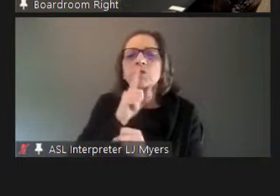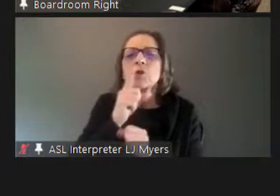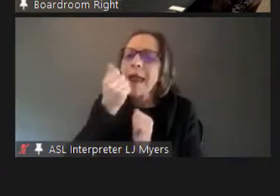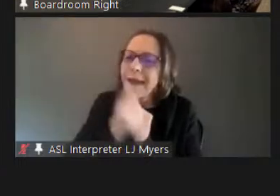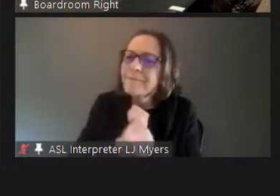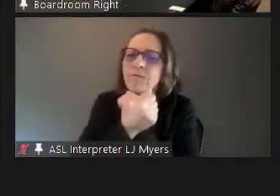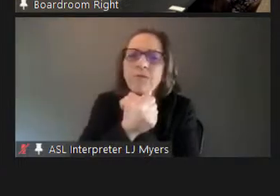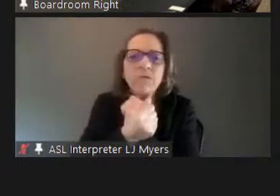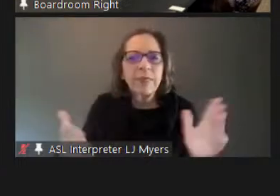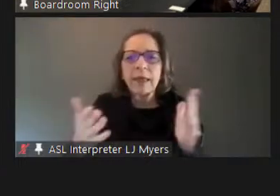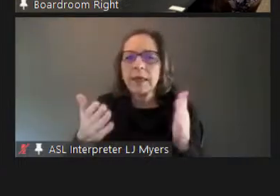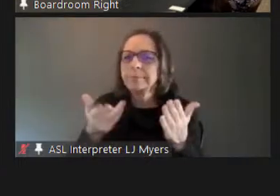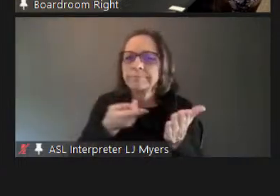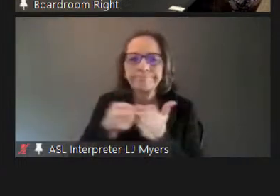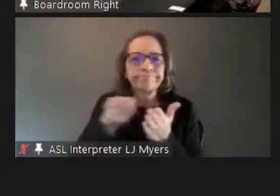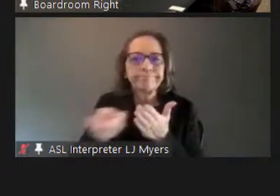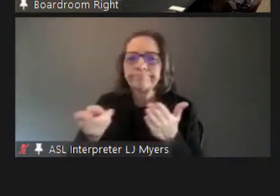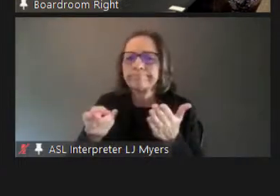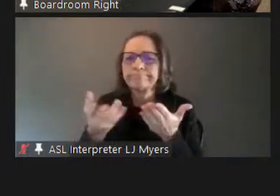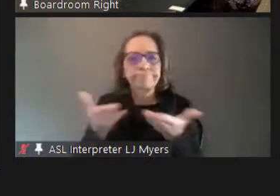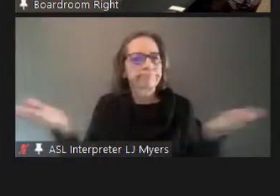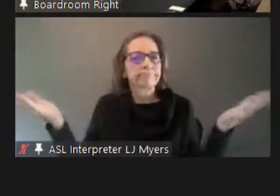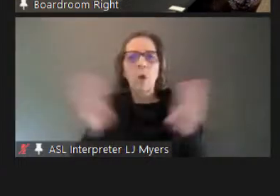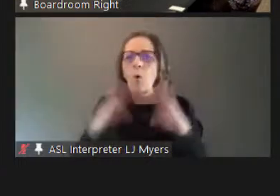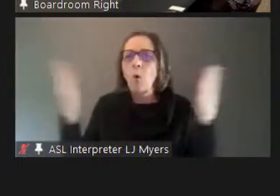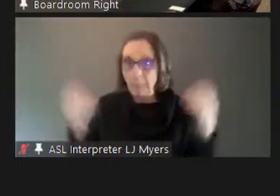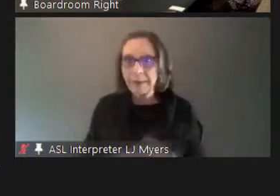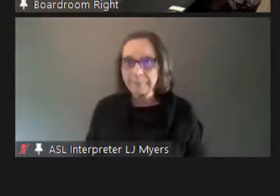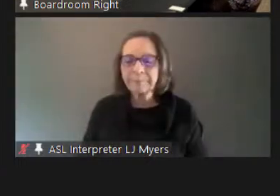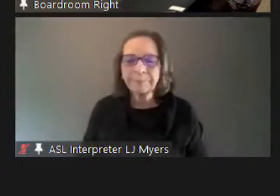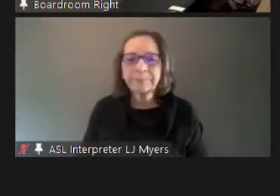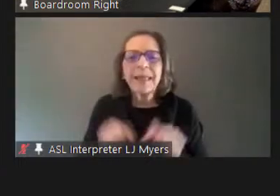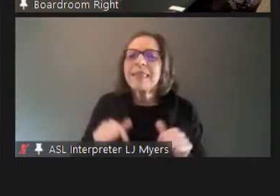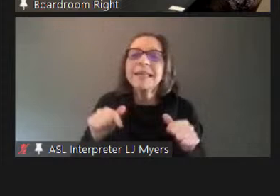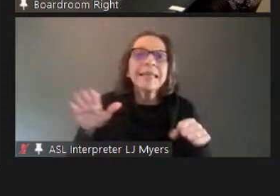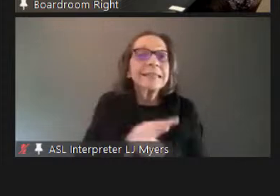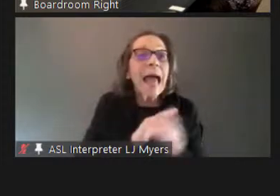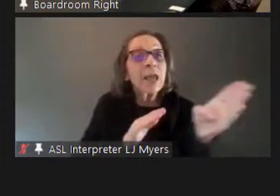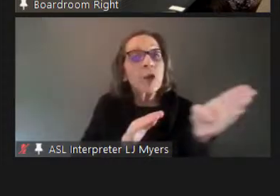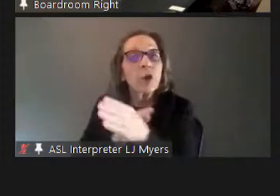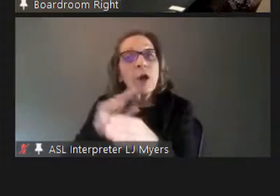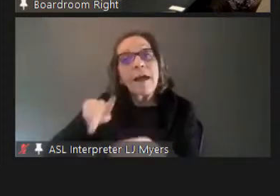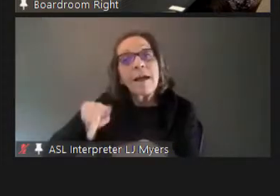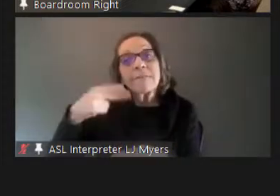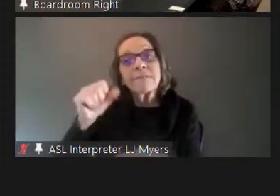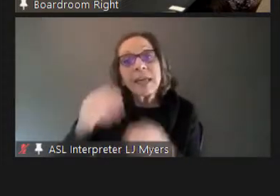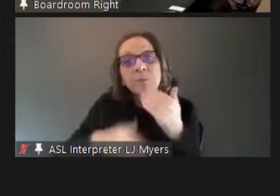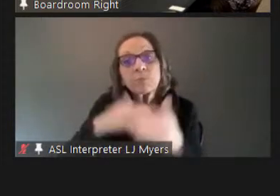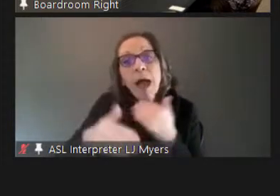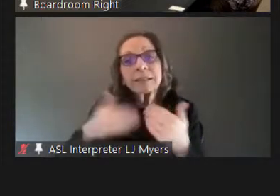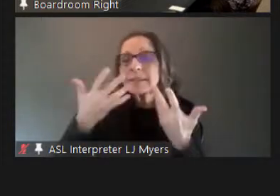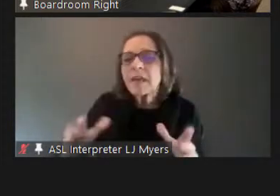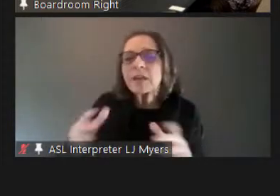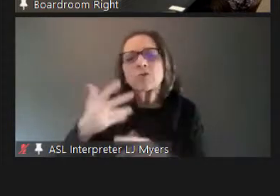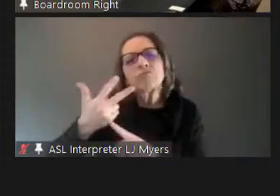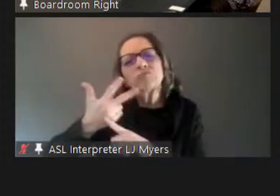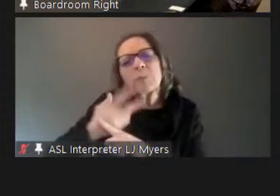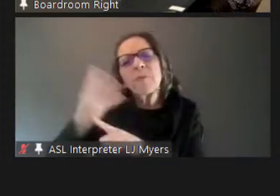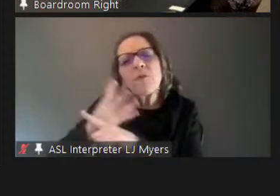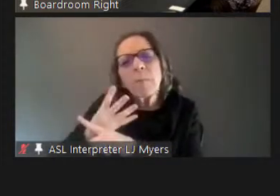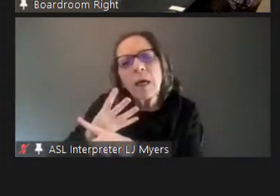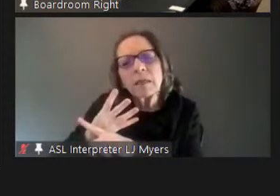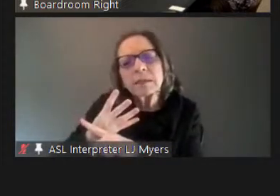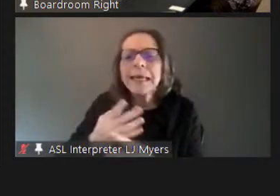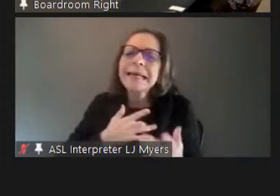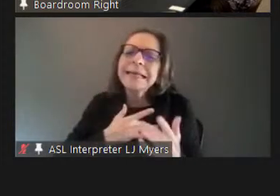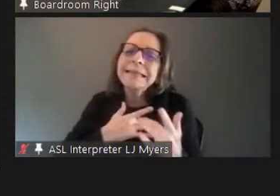is above board. This entire phased process, we are going to get that done in about 3 to 4 months. So in a process that typically takes